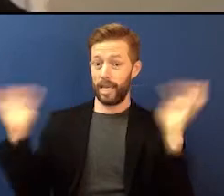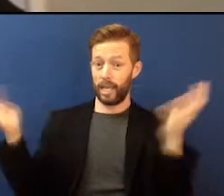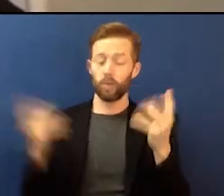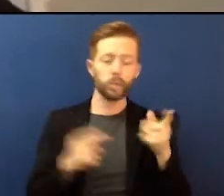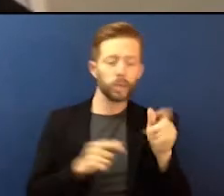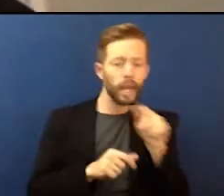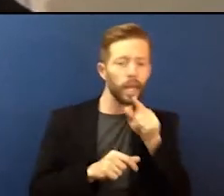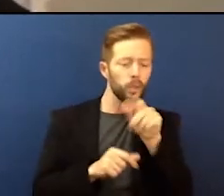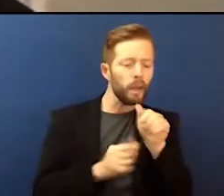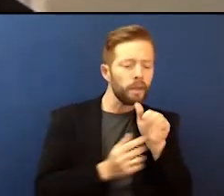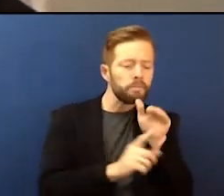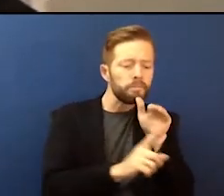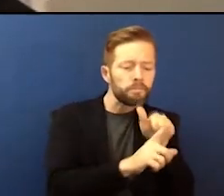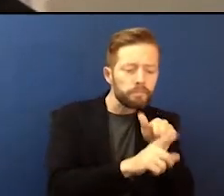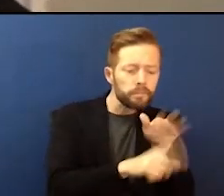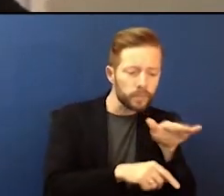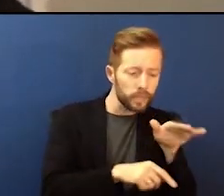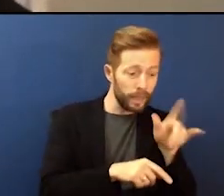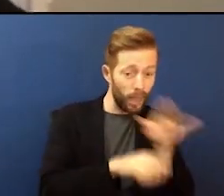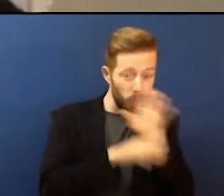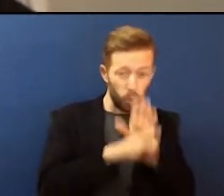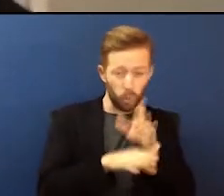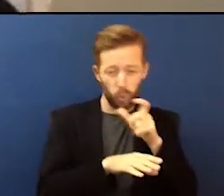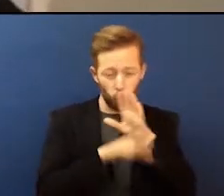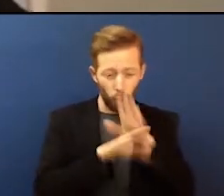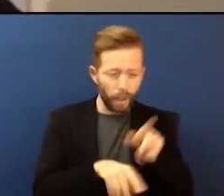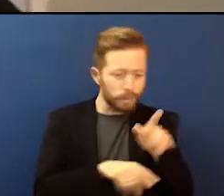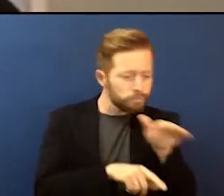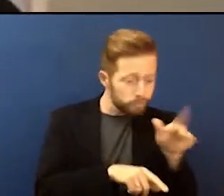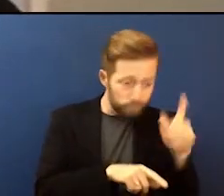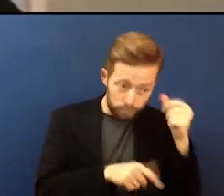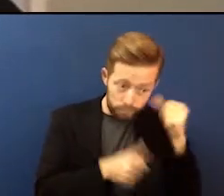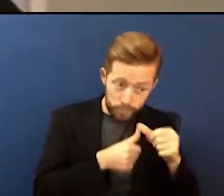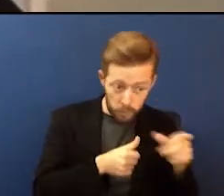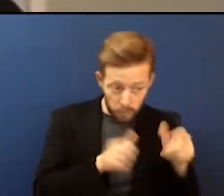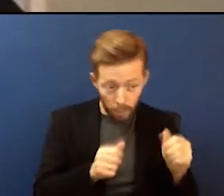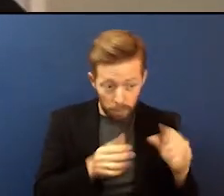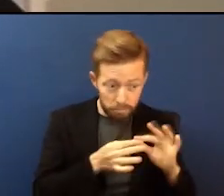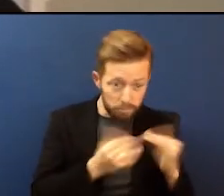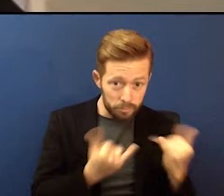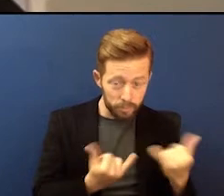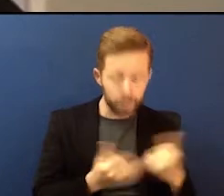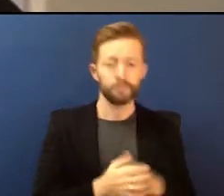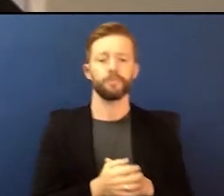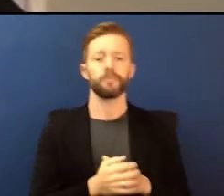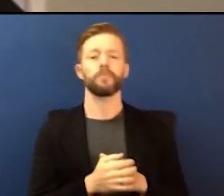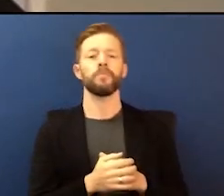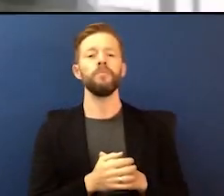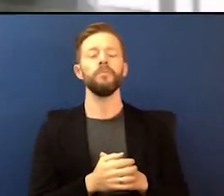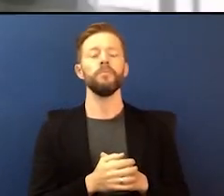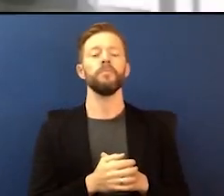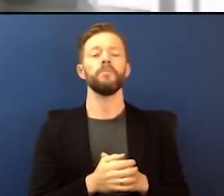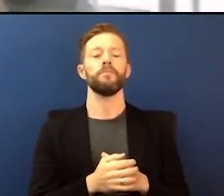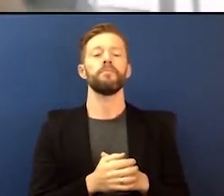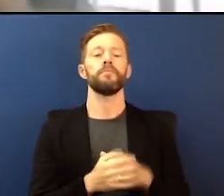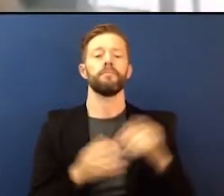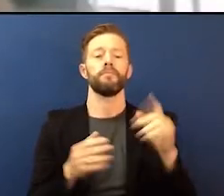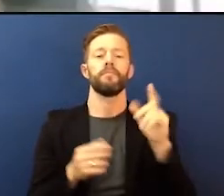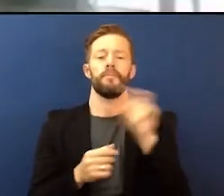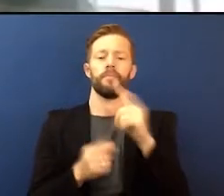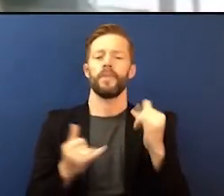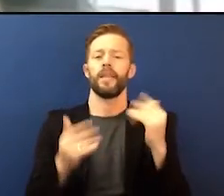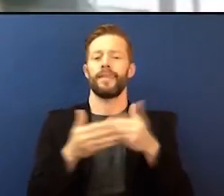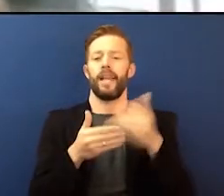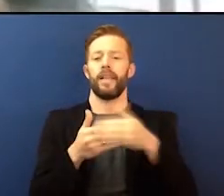remember, and remind them that there will be other times to talk too. That actually sort of leads us into our